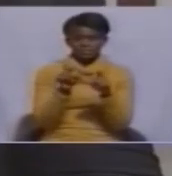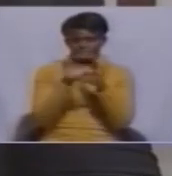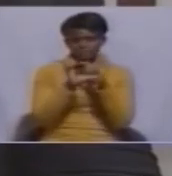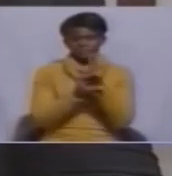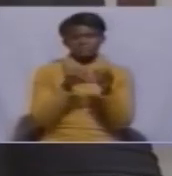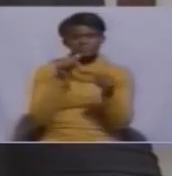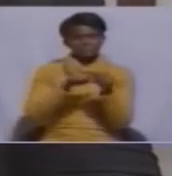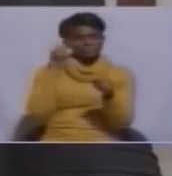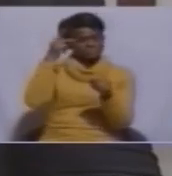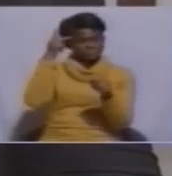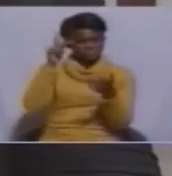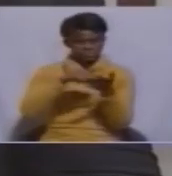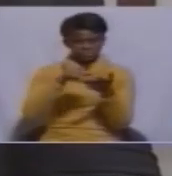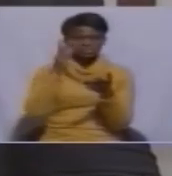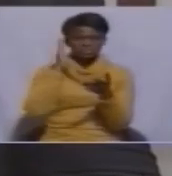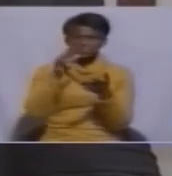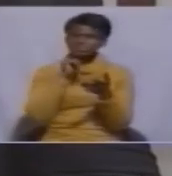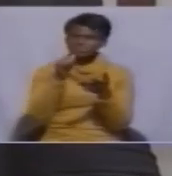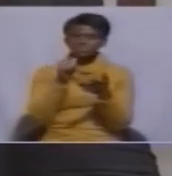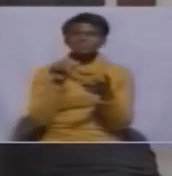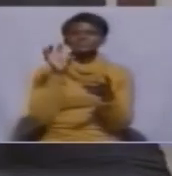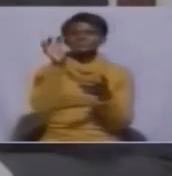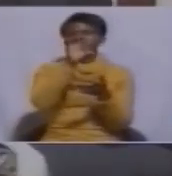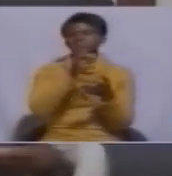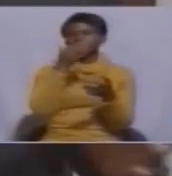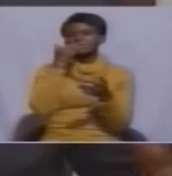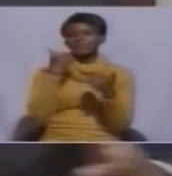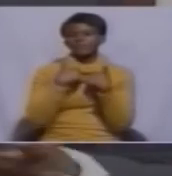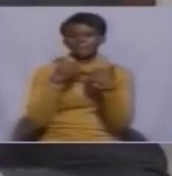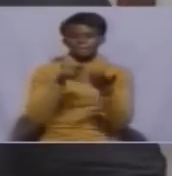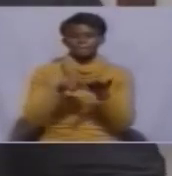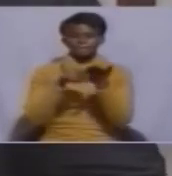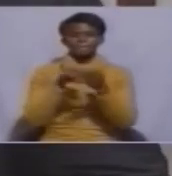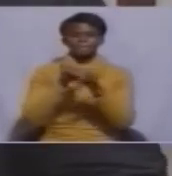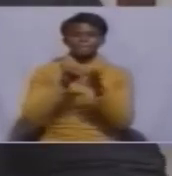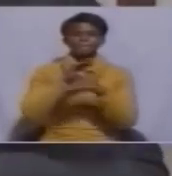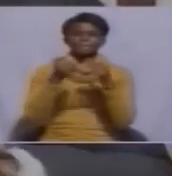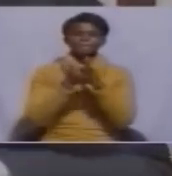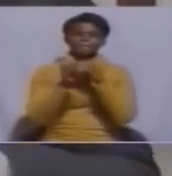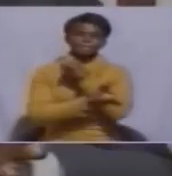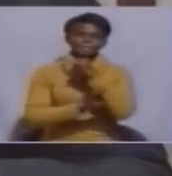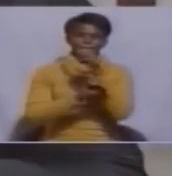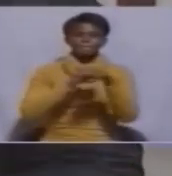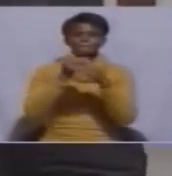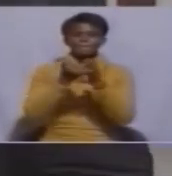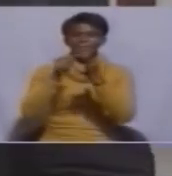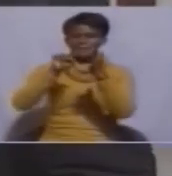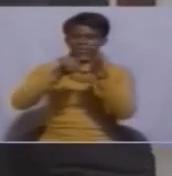each political party shall not be regional. It must have representation across the country. So maybe all those are the points